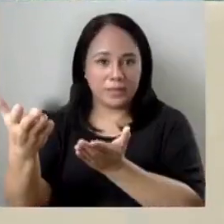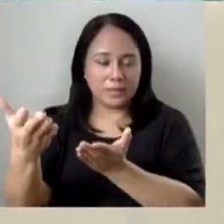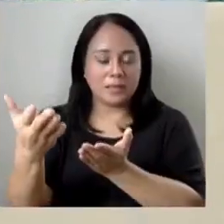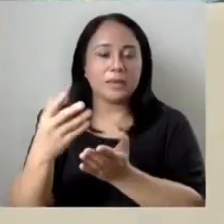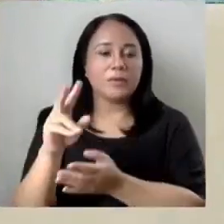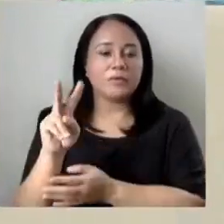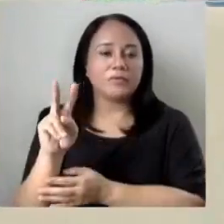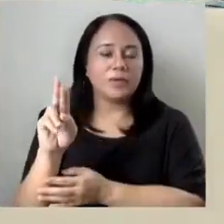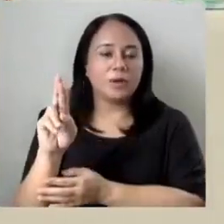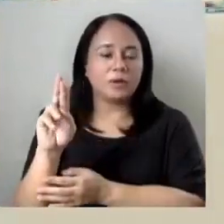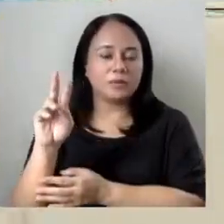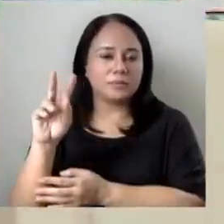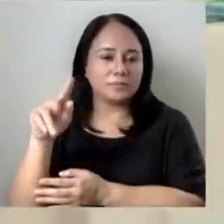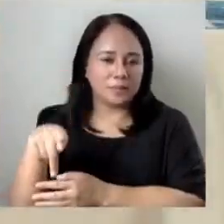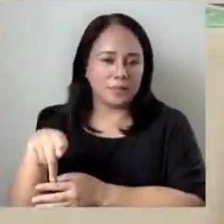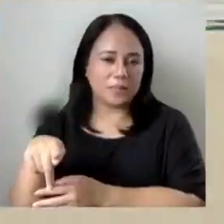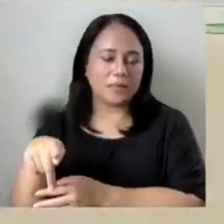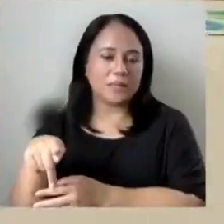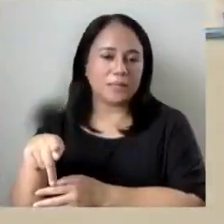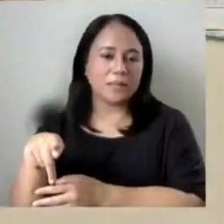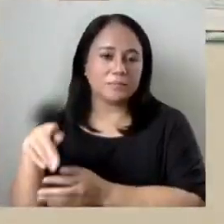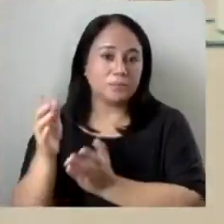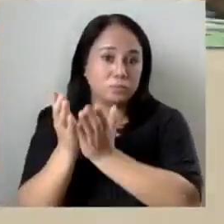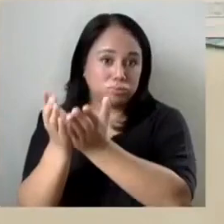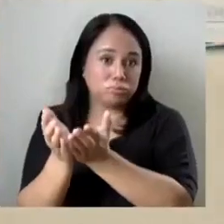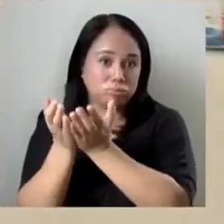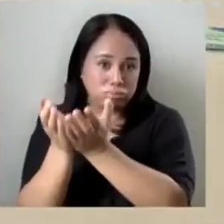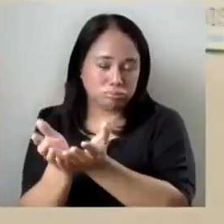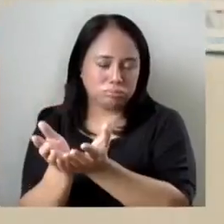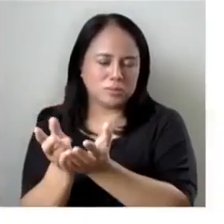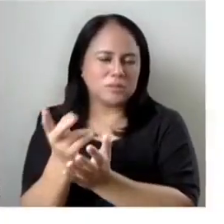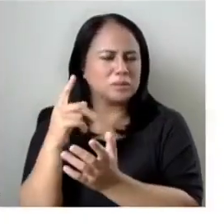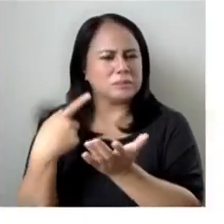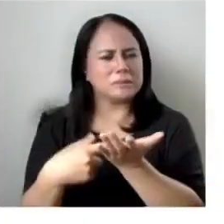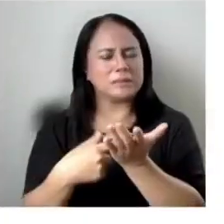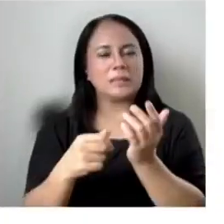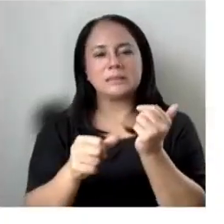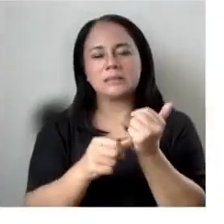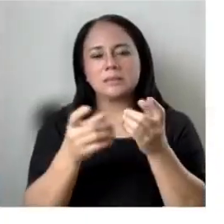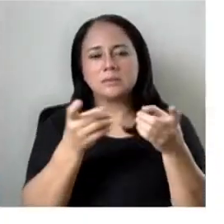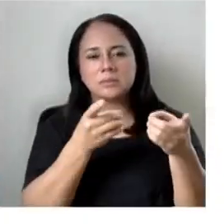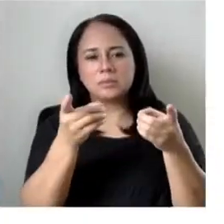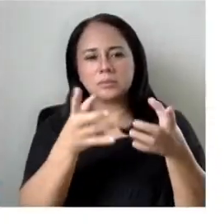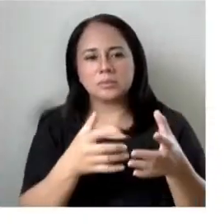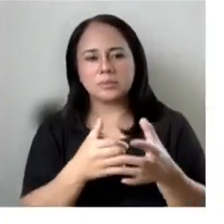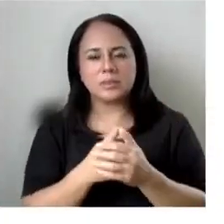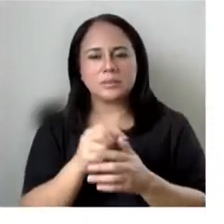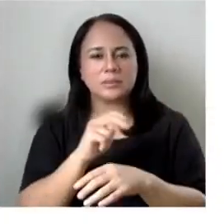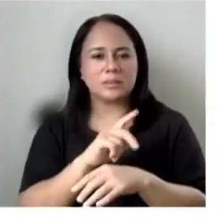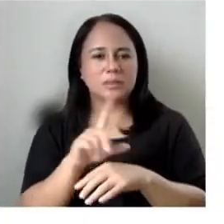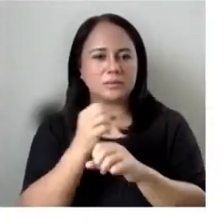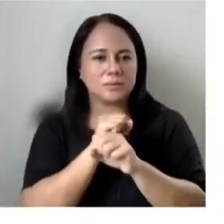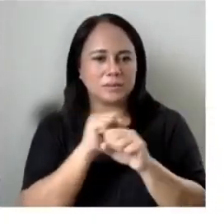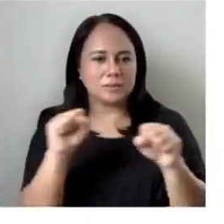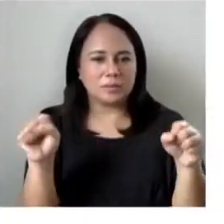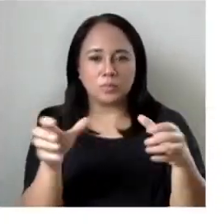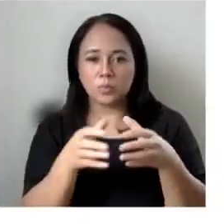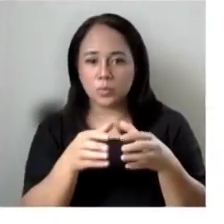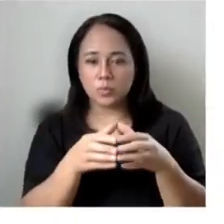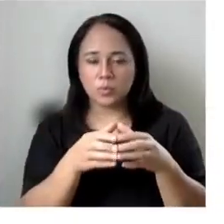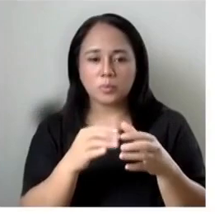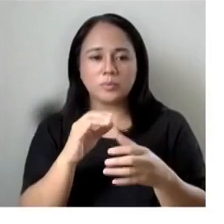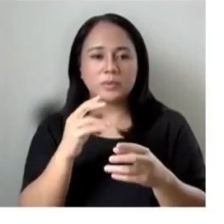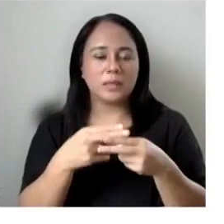Sierra Madre. Well, joining us now to talk about this is the Assistant Director General of the National Security Council, Jonathan